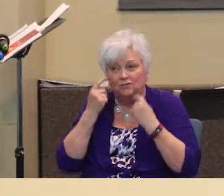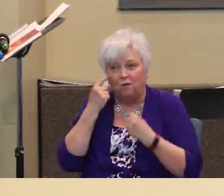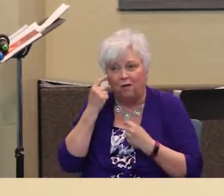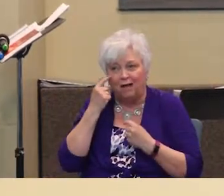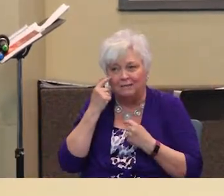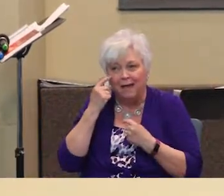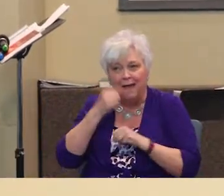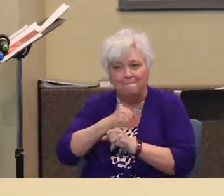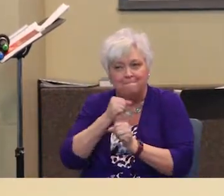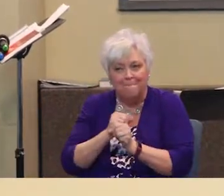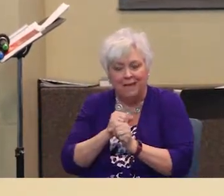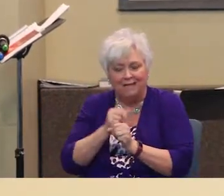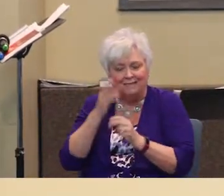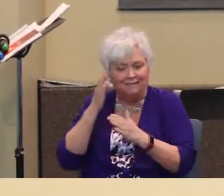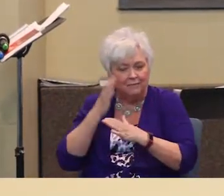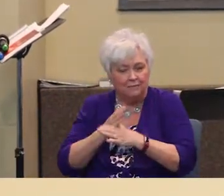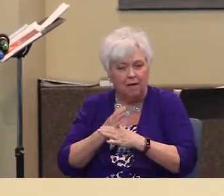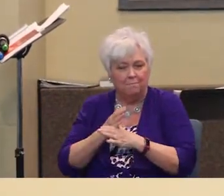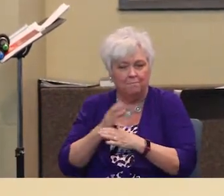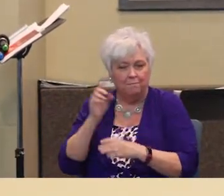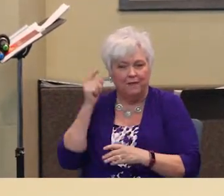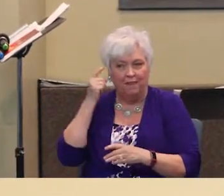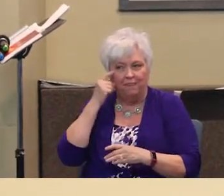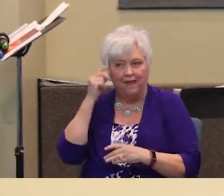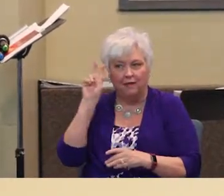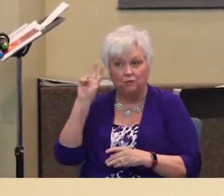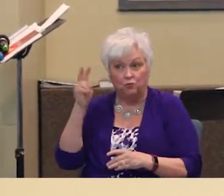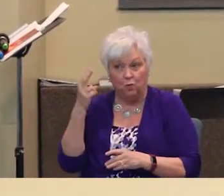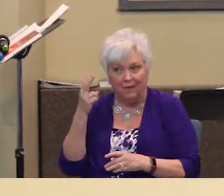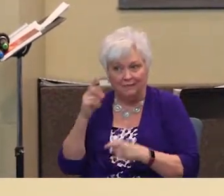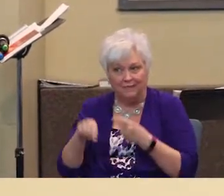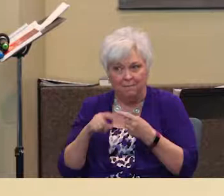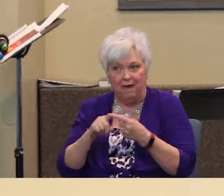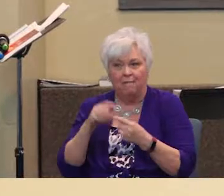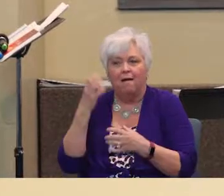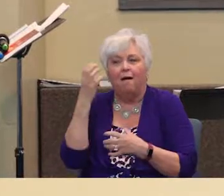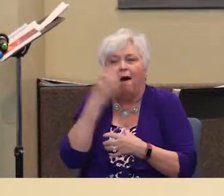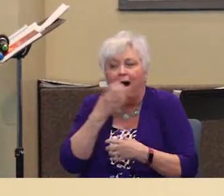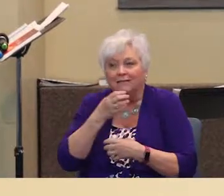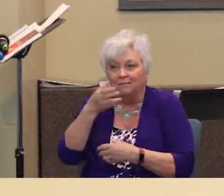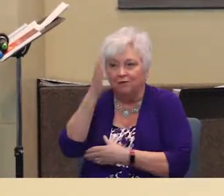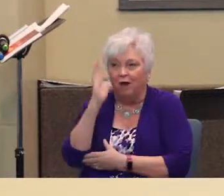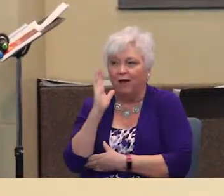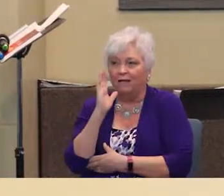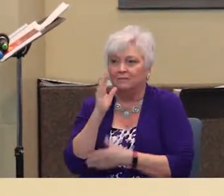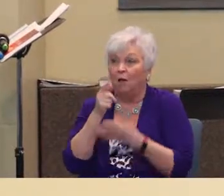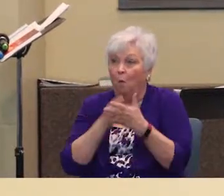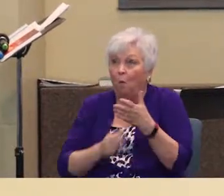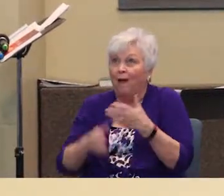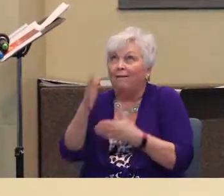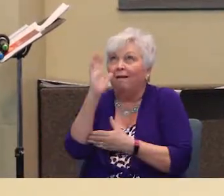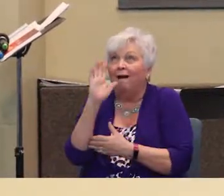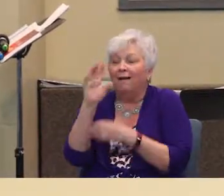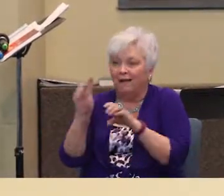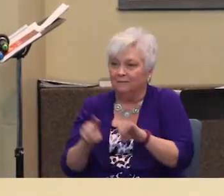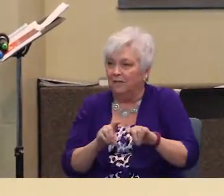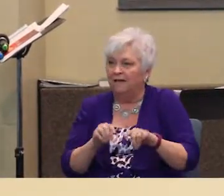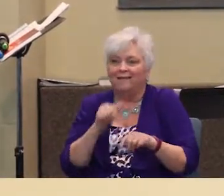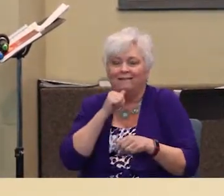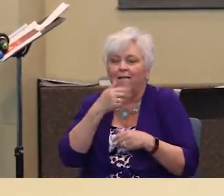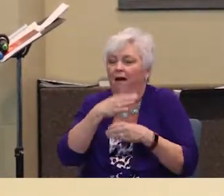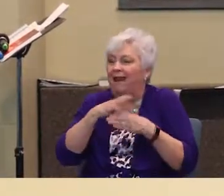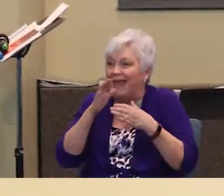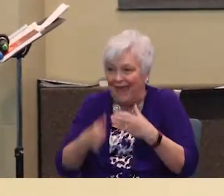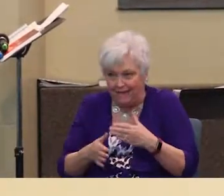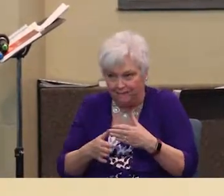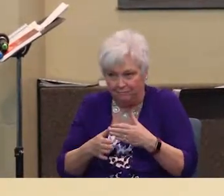That should make us think twice about how awesome God is and what God has done. But he didn't end there. If he would have ended there, then